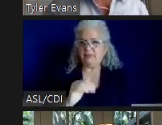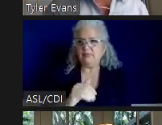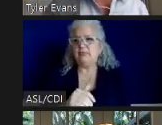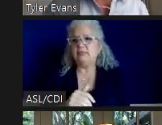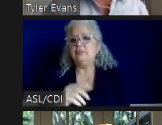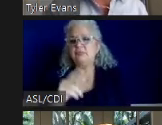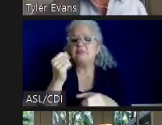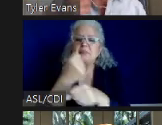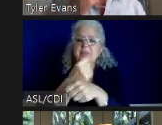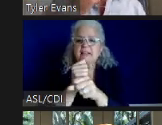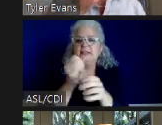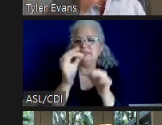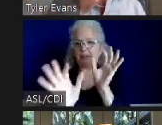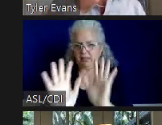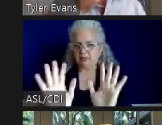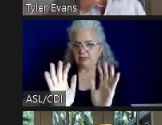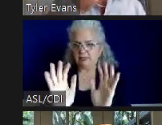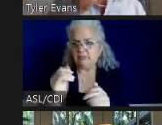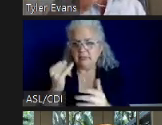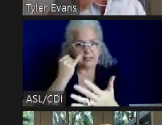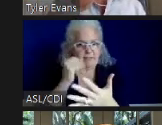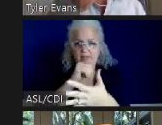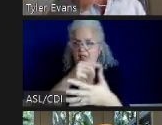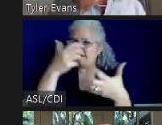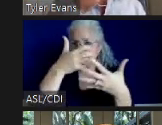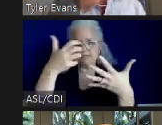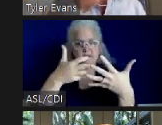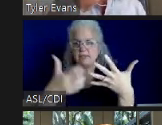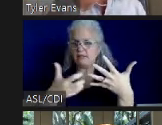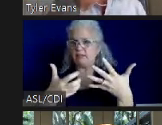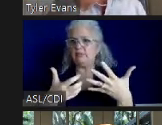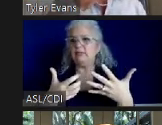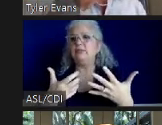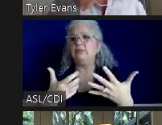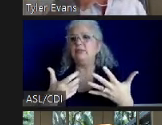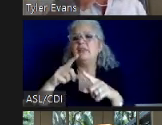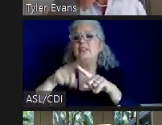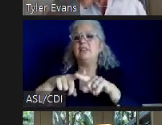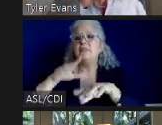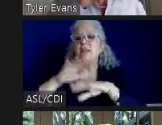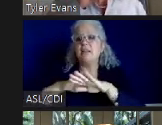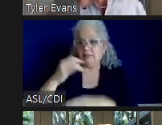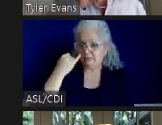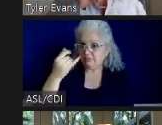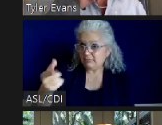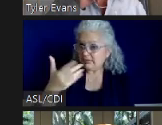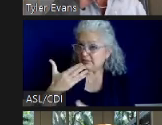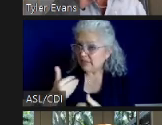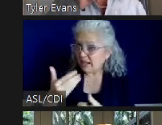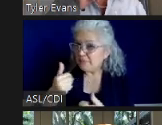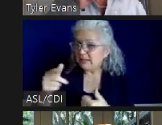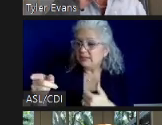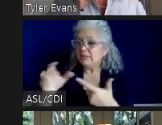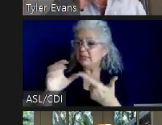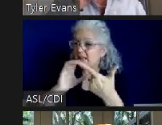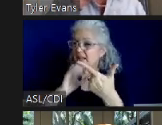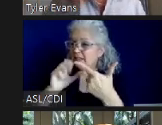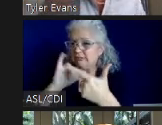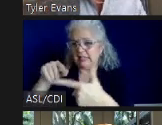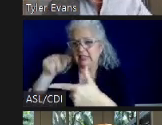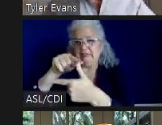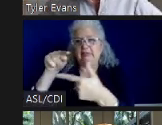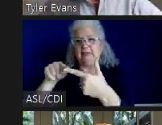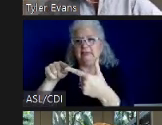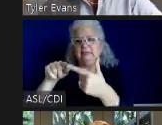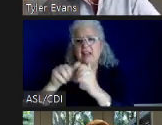so it'll be based on the diabetes and the age will be the primary, because they're not feeding into any